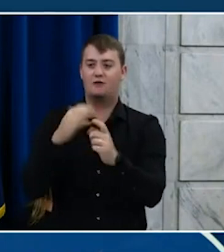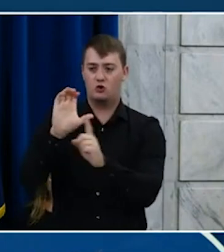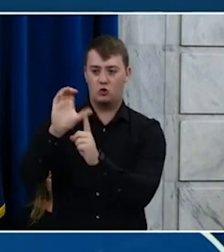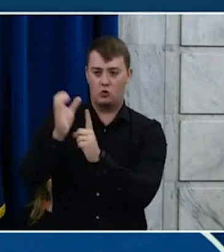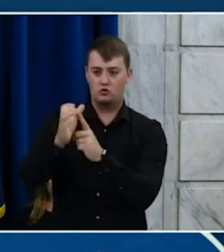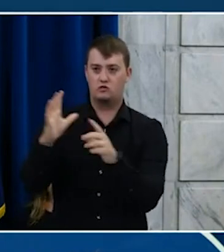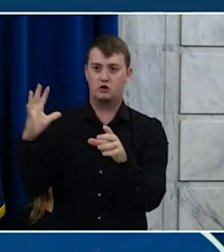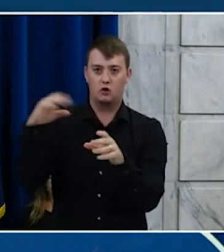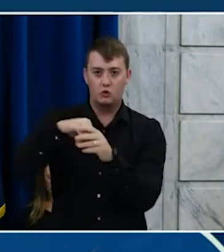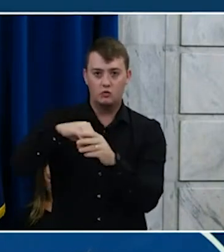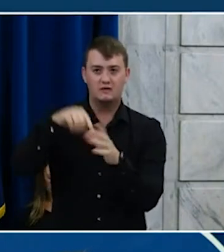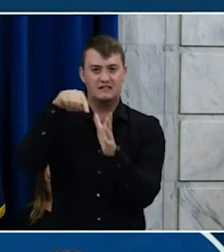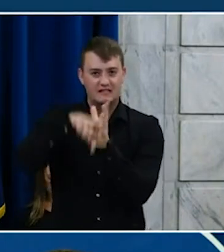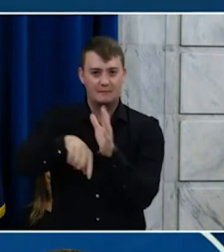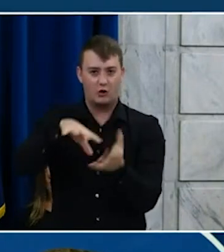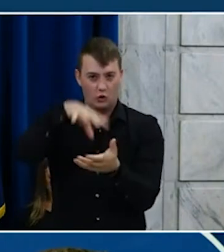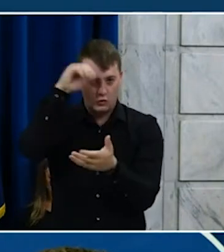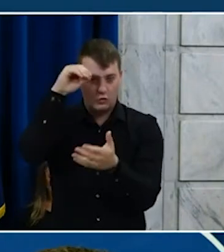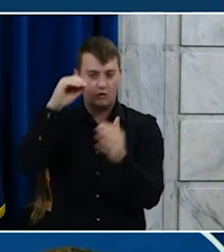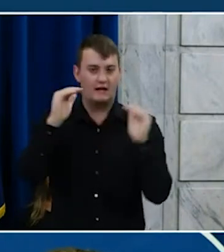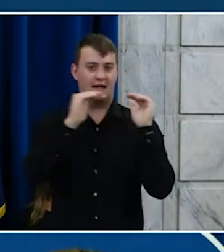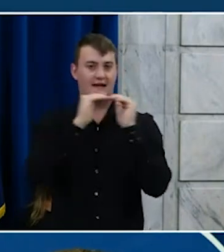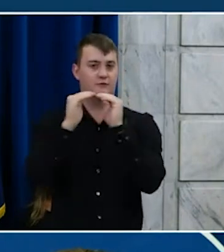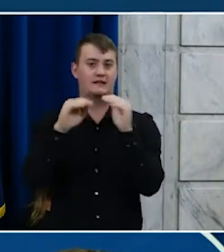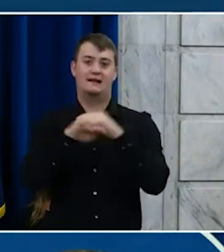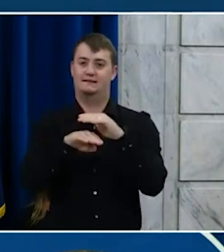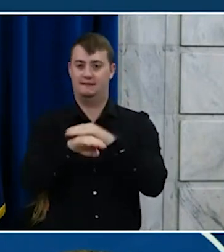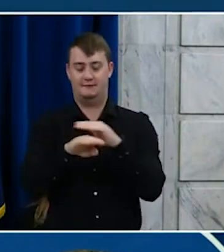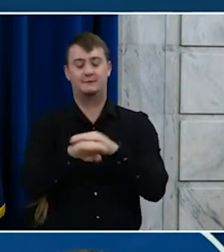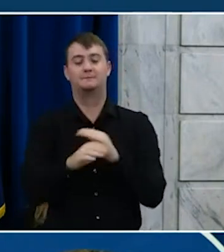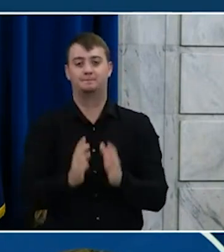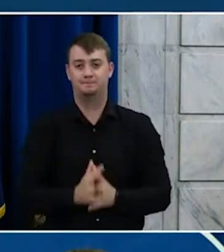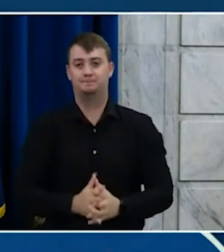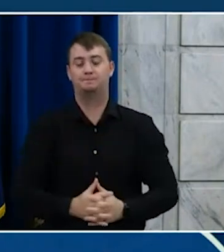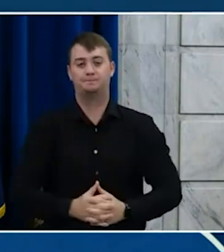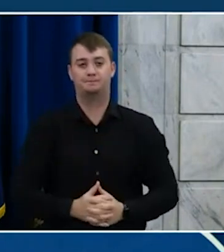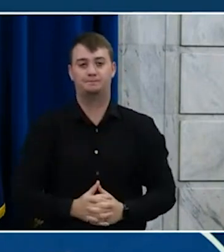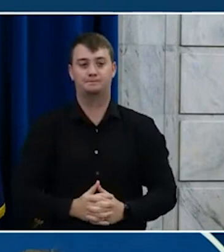inclusion, deeper learning, and equitable access.